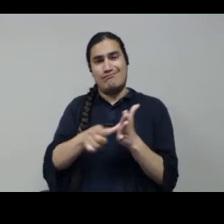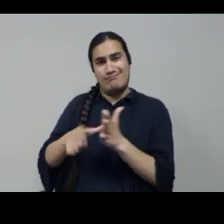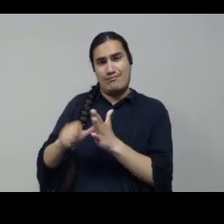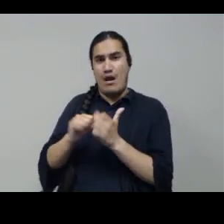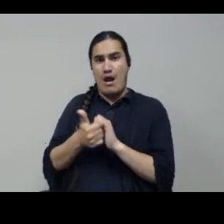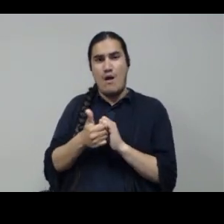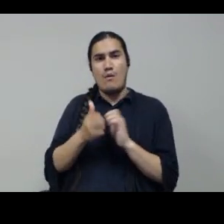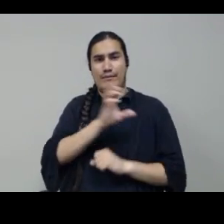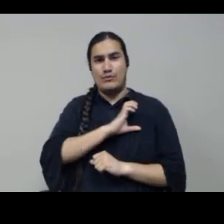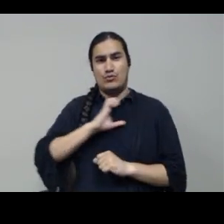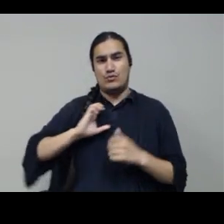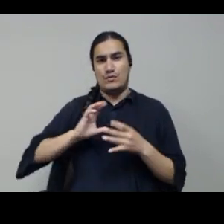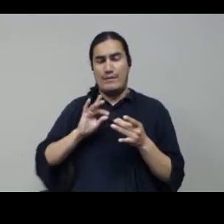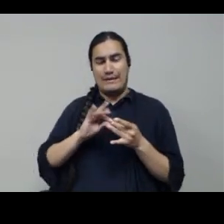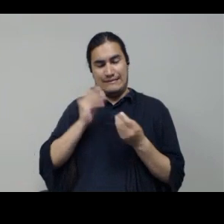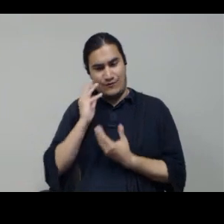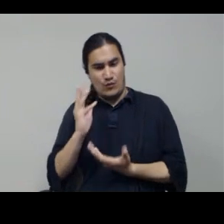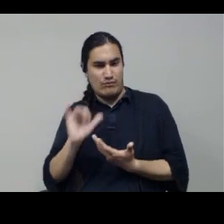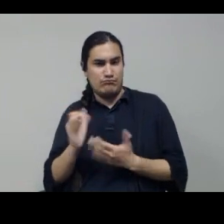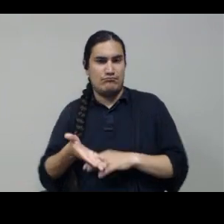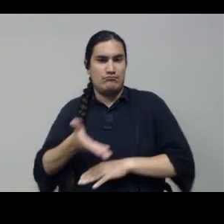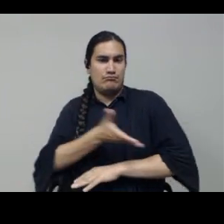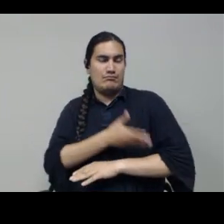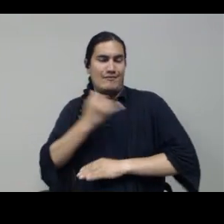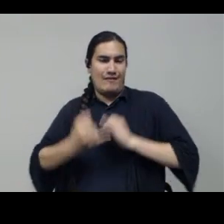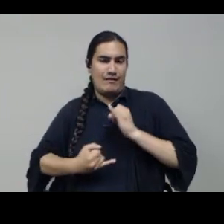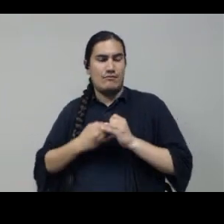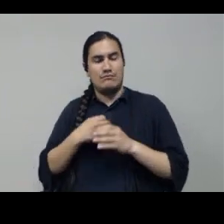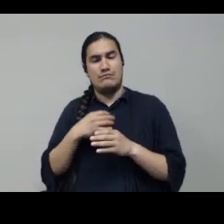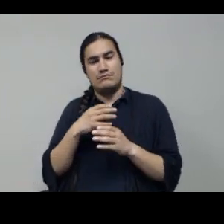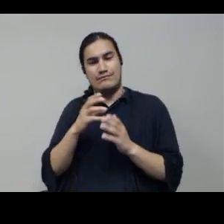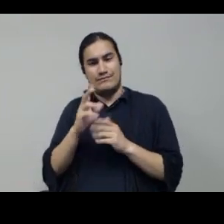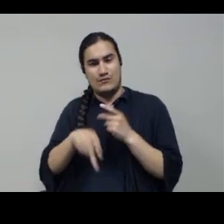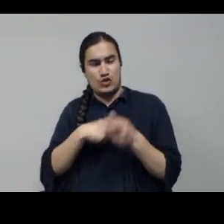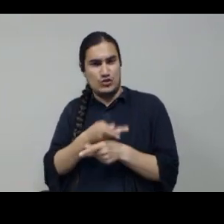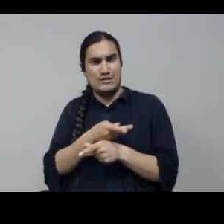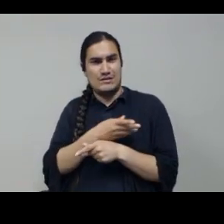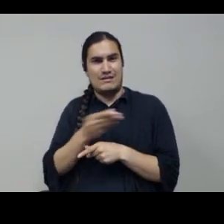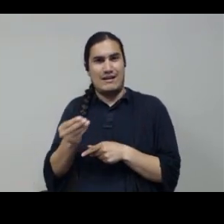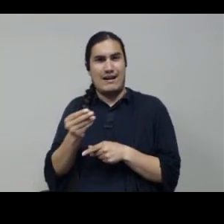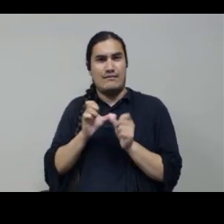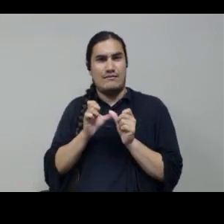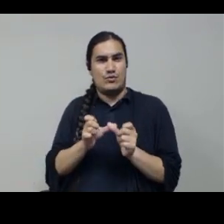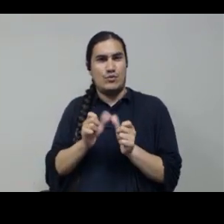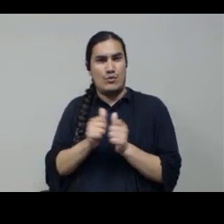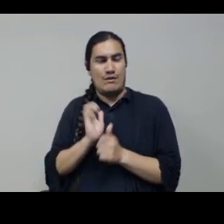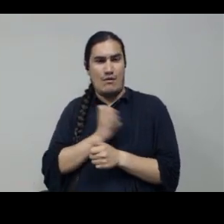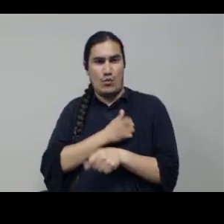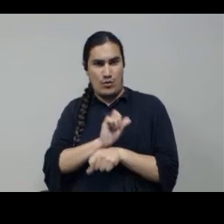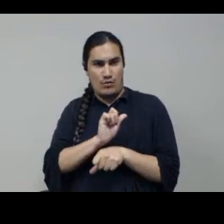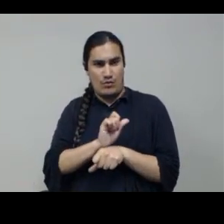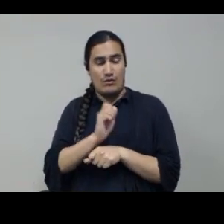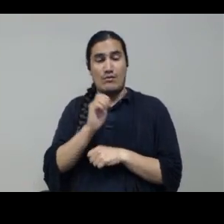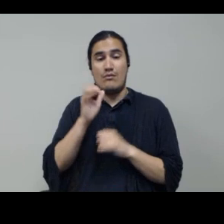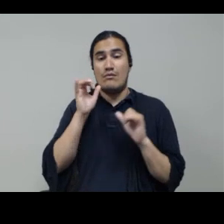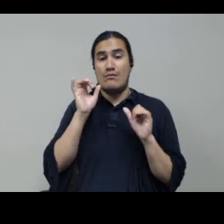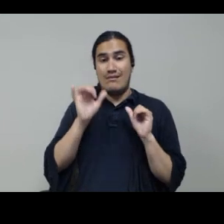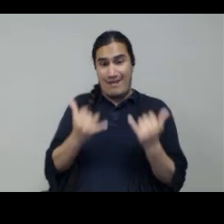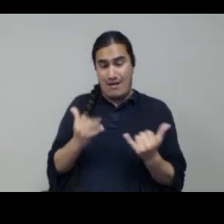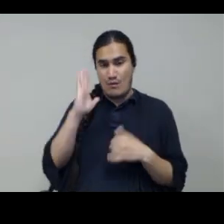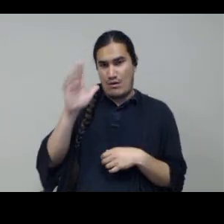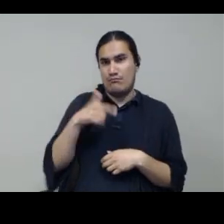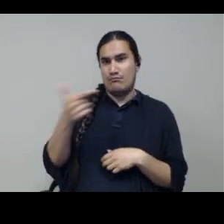Commission's comments informed the final version, and discuss future implementation efforts. With that, I will turn it over to Marlon,